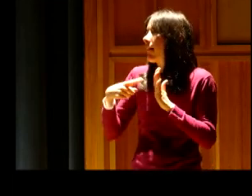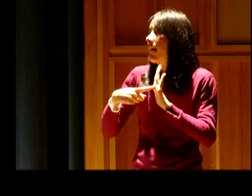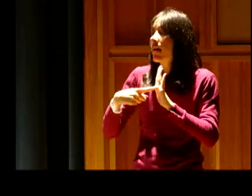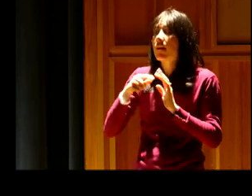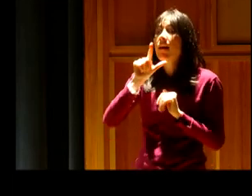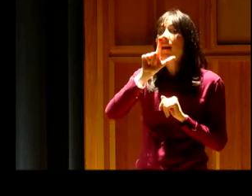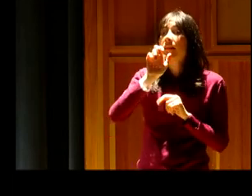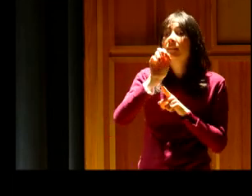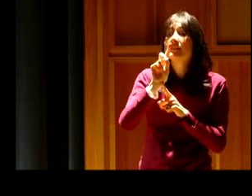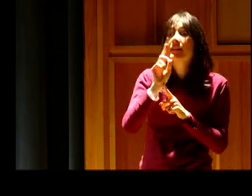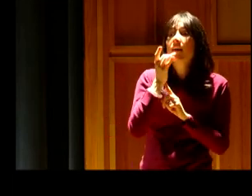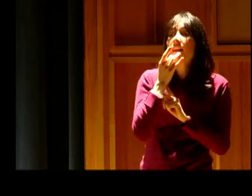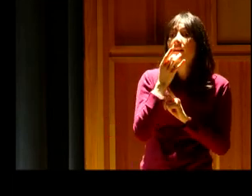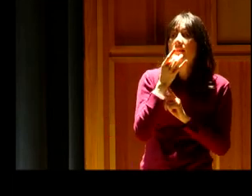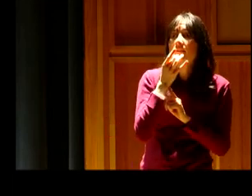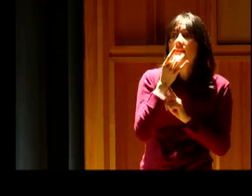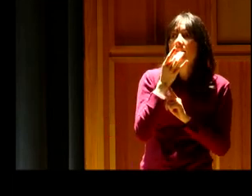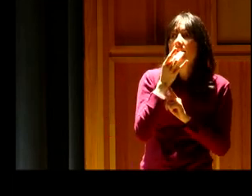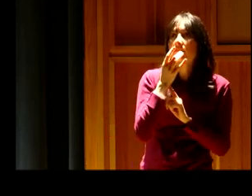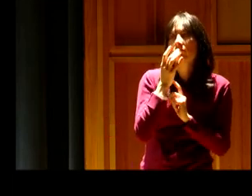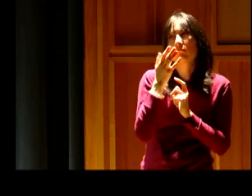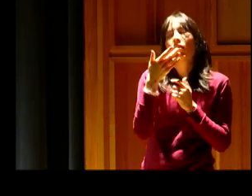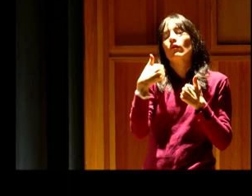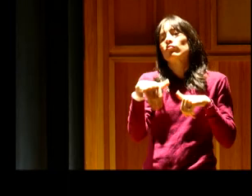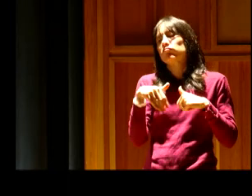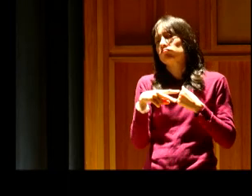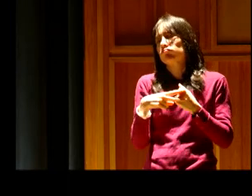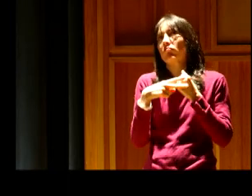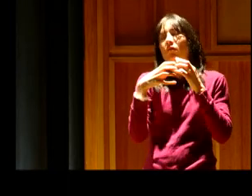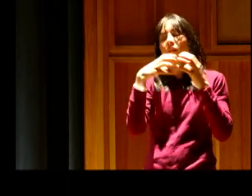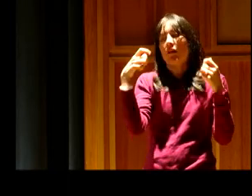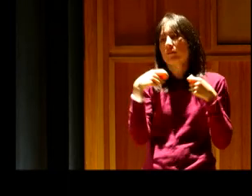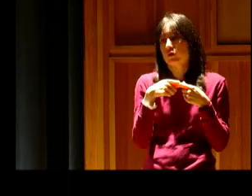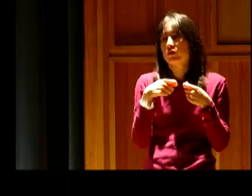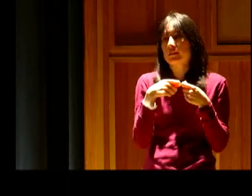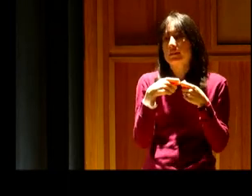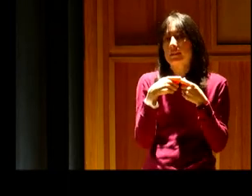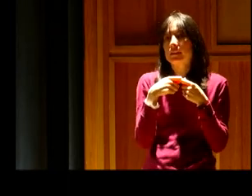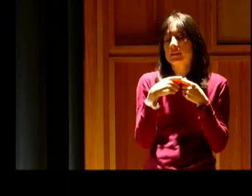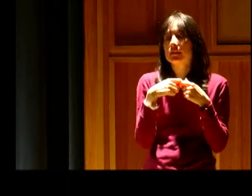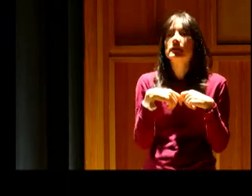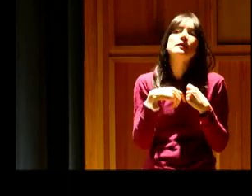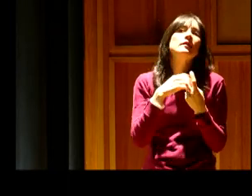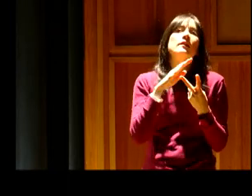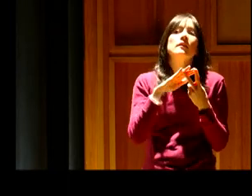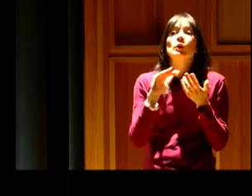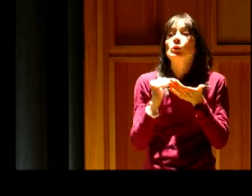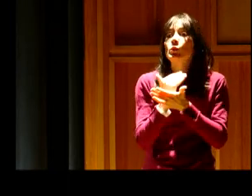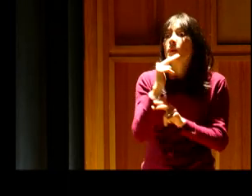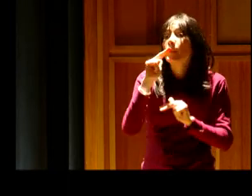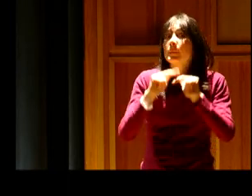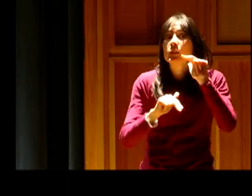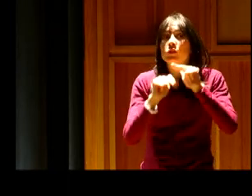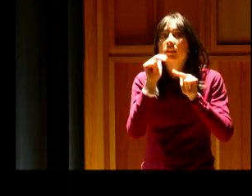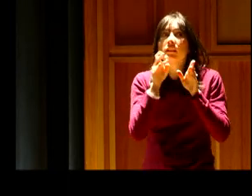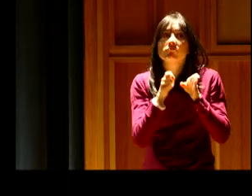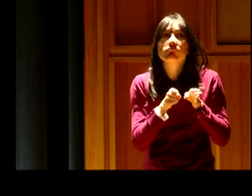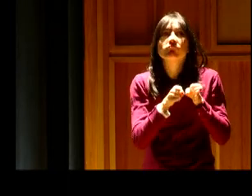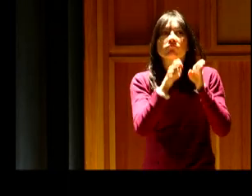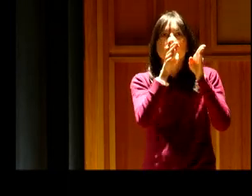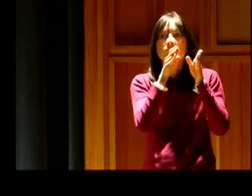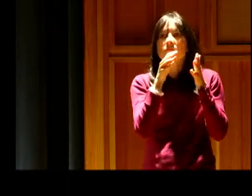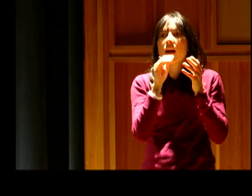LED light bulbs that have saved enormous amounts of electricity. It's new buildings that are super